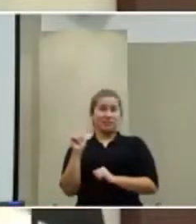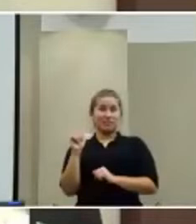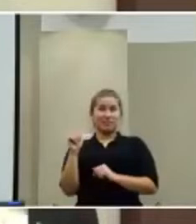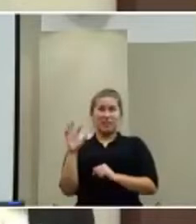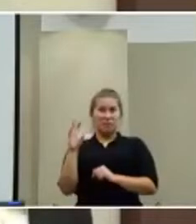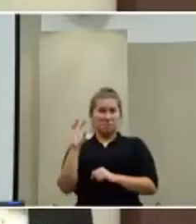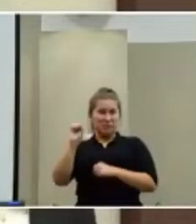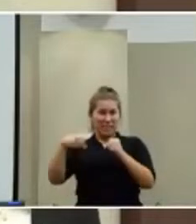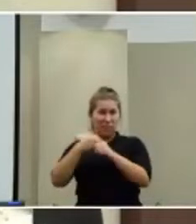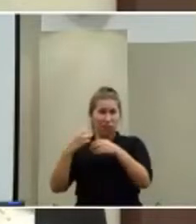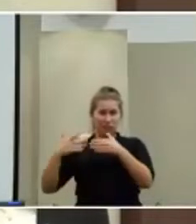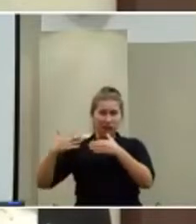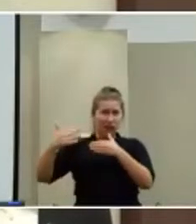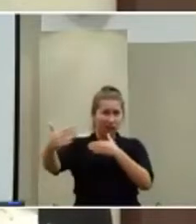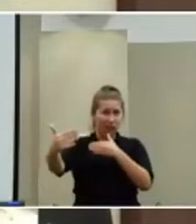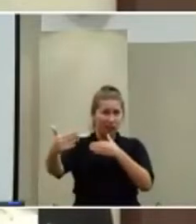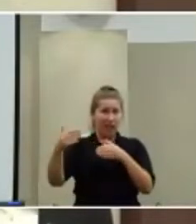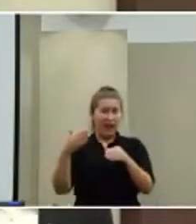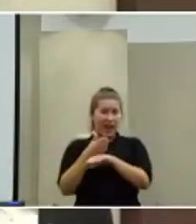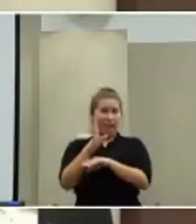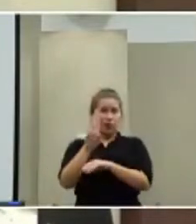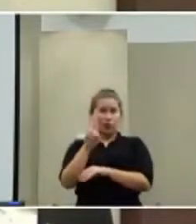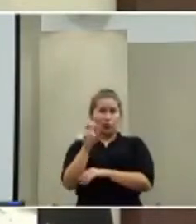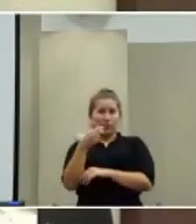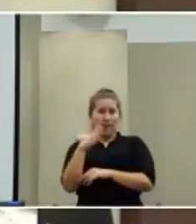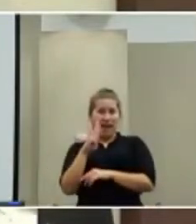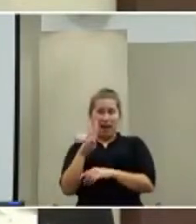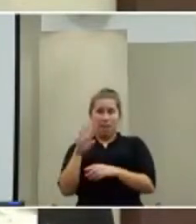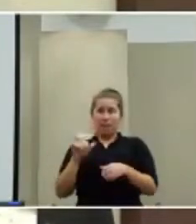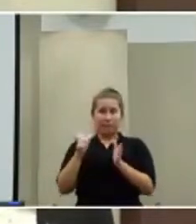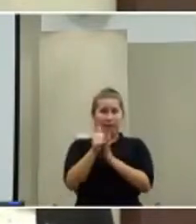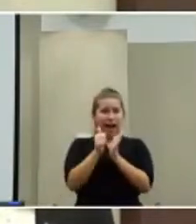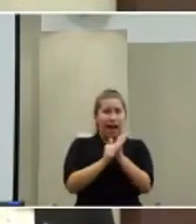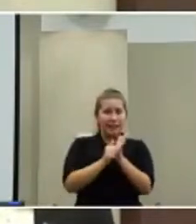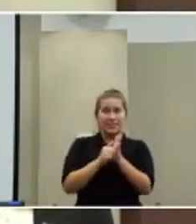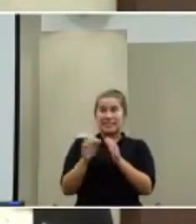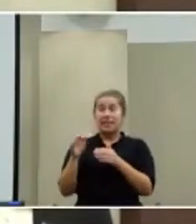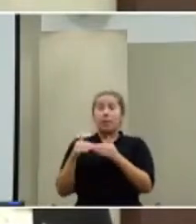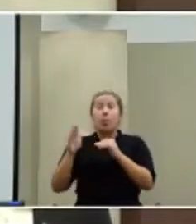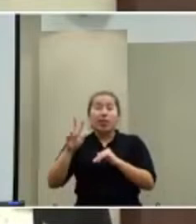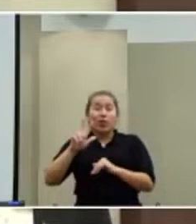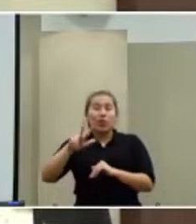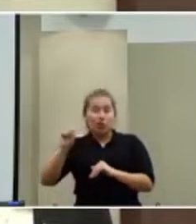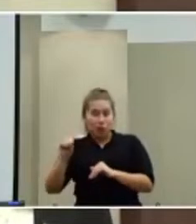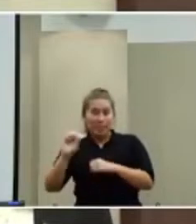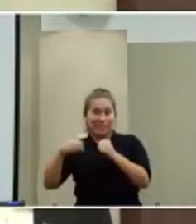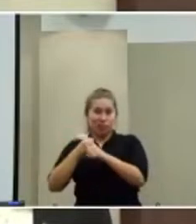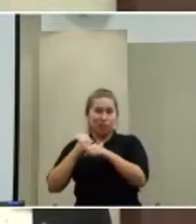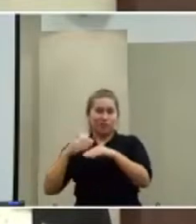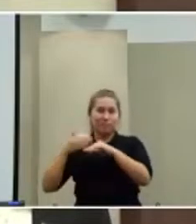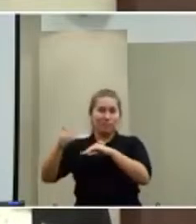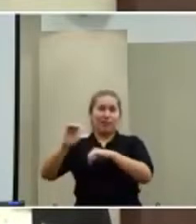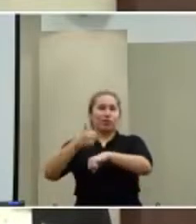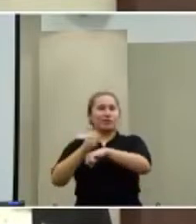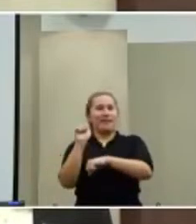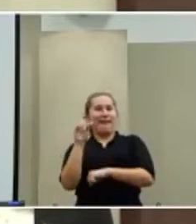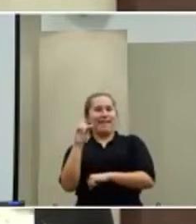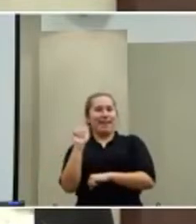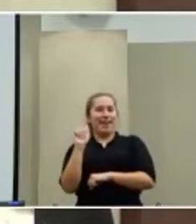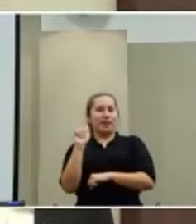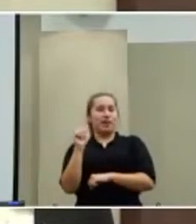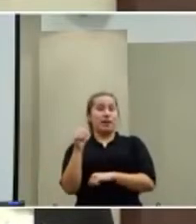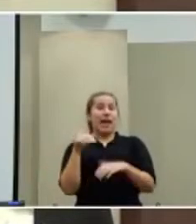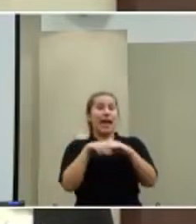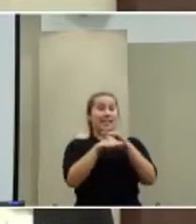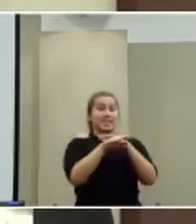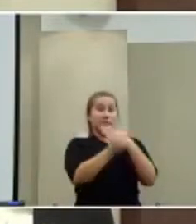after the Rehabilitation Act and more than 30 years after the Americans with Disabilities Act. Accessibility is not